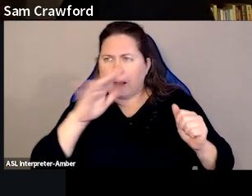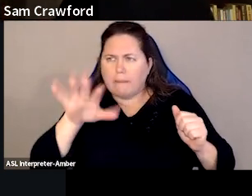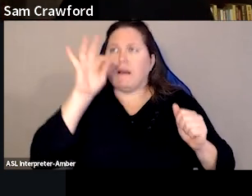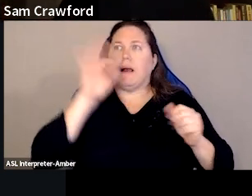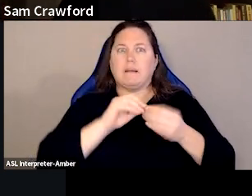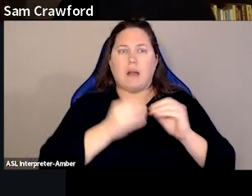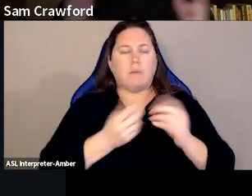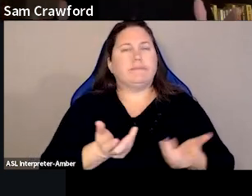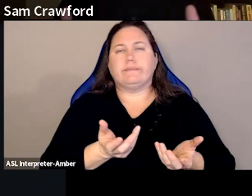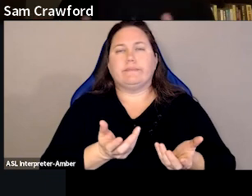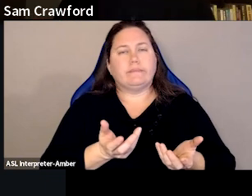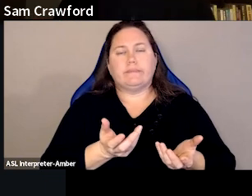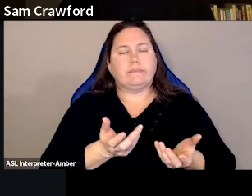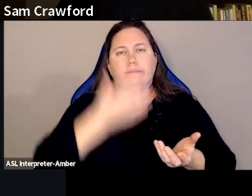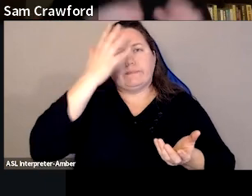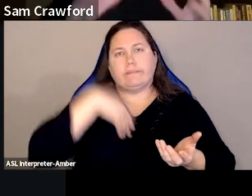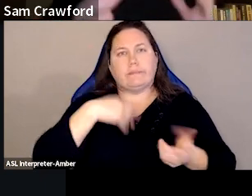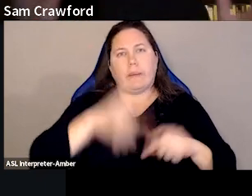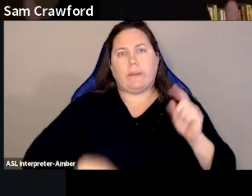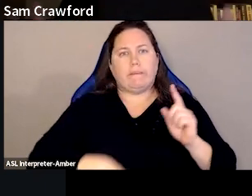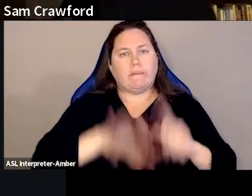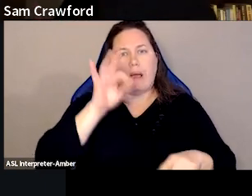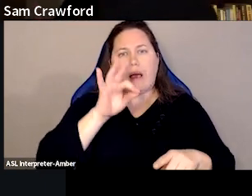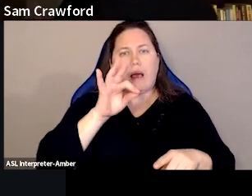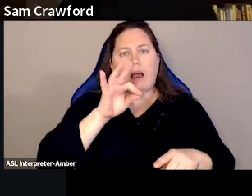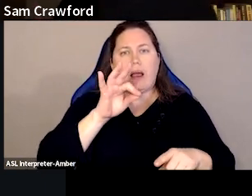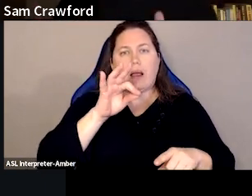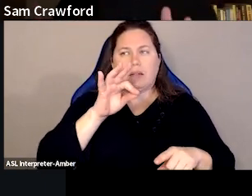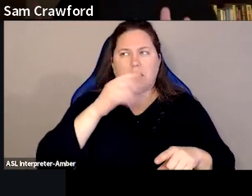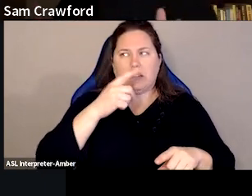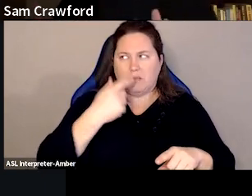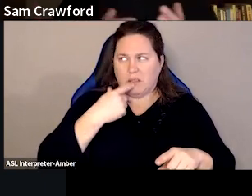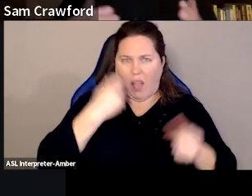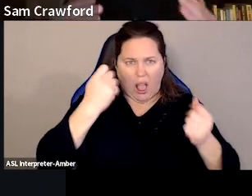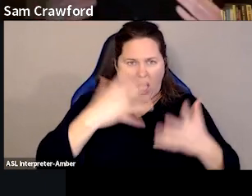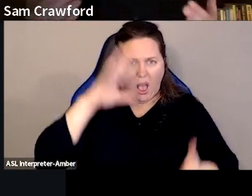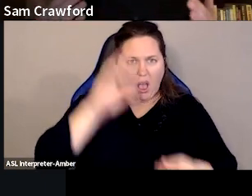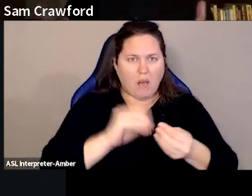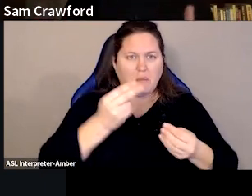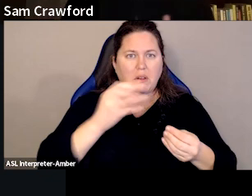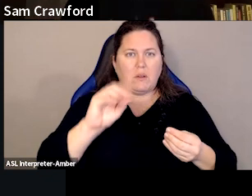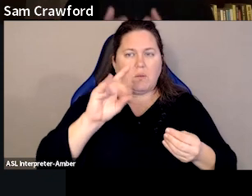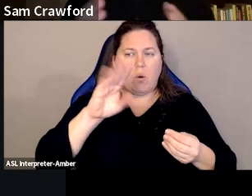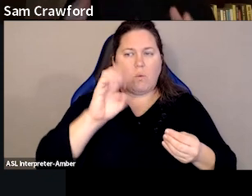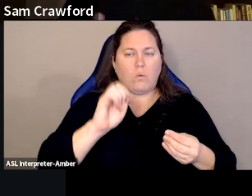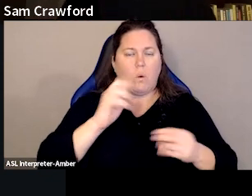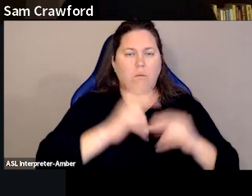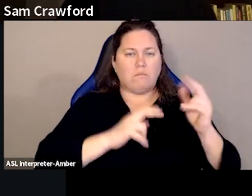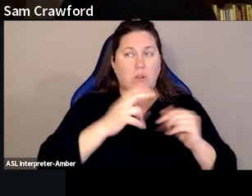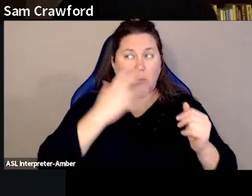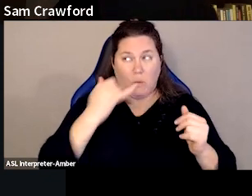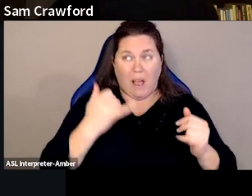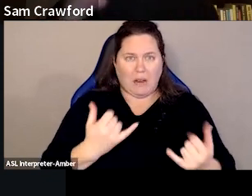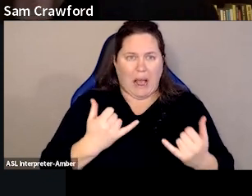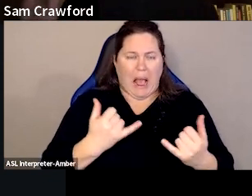could not find anywhere that said there are X amount of no code builders, because the rate of adoption is so